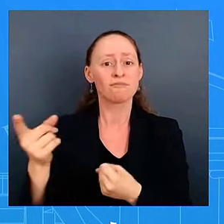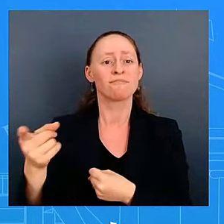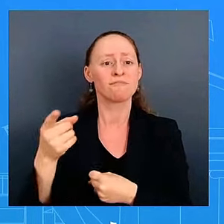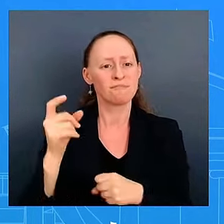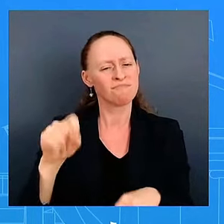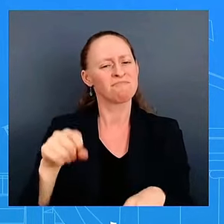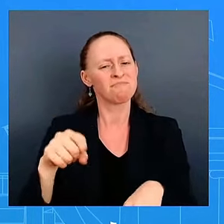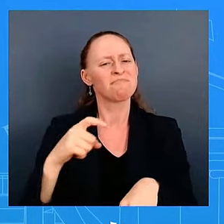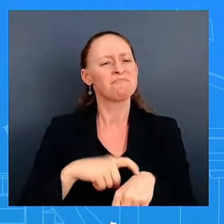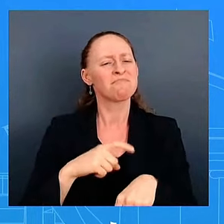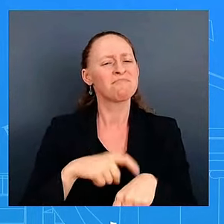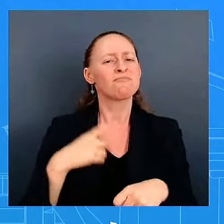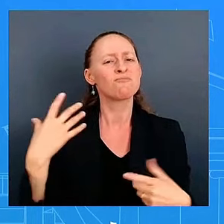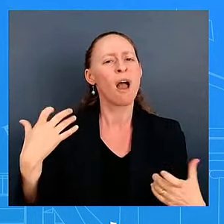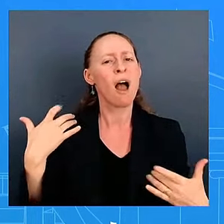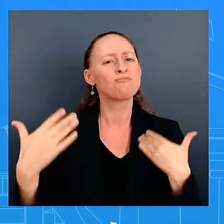definitely